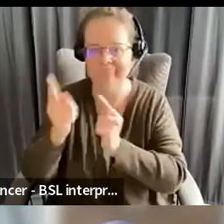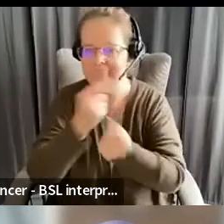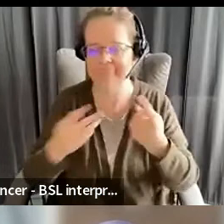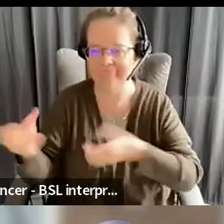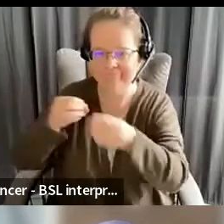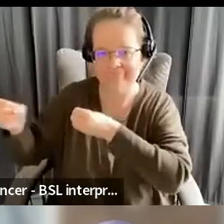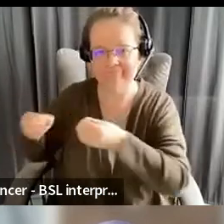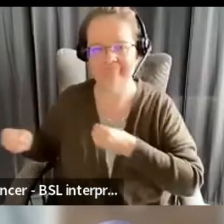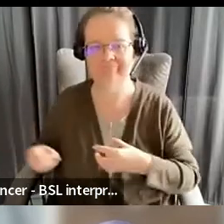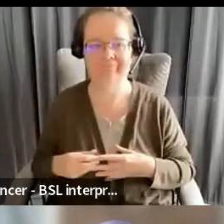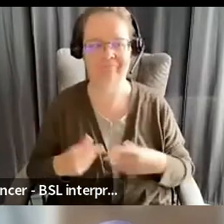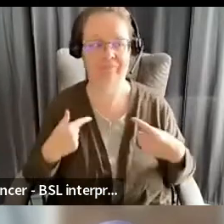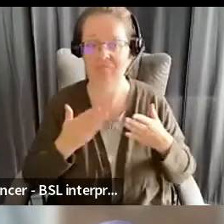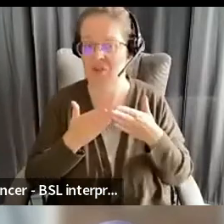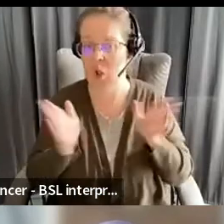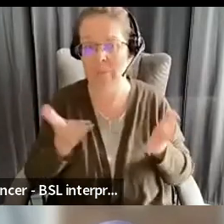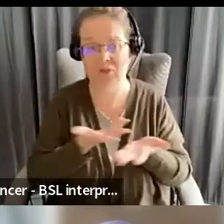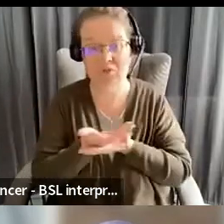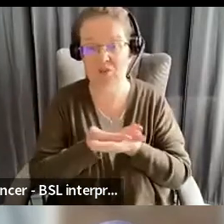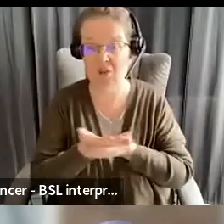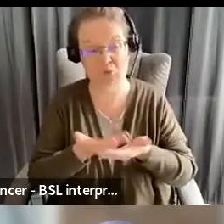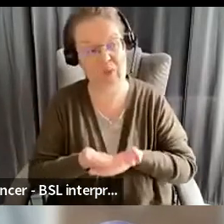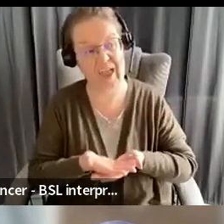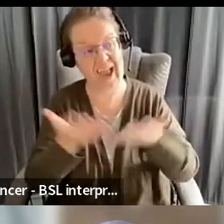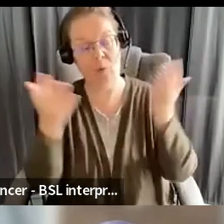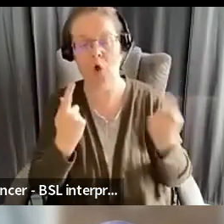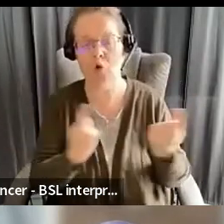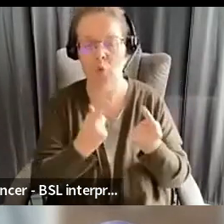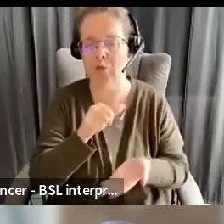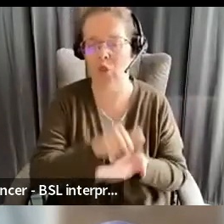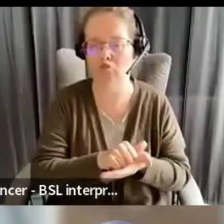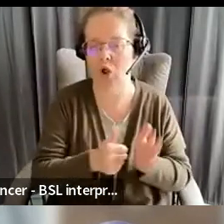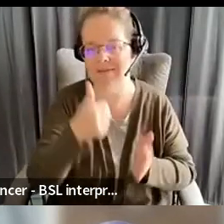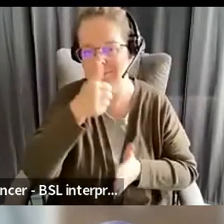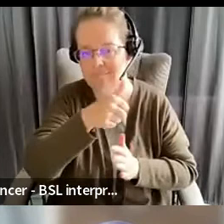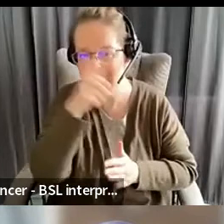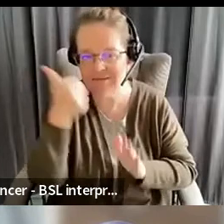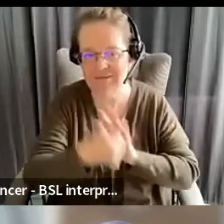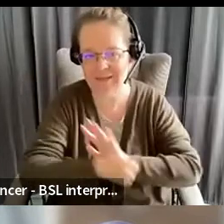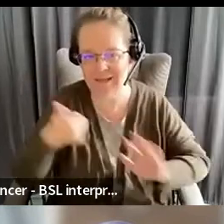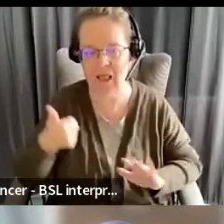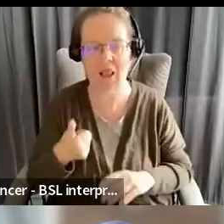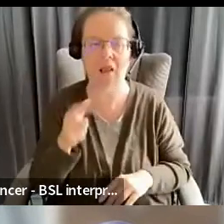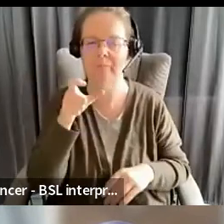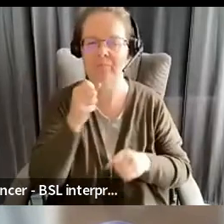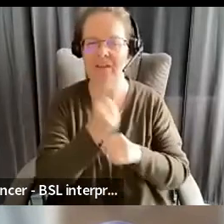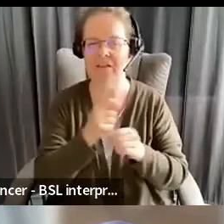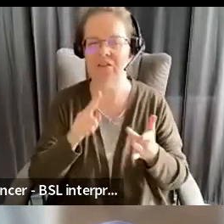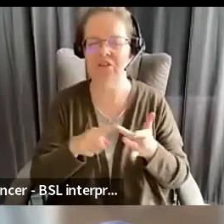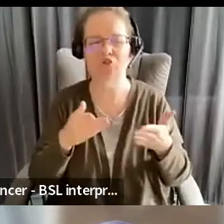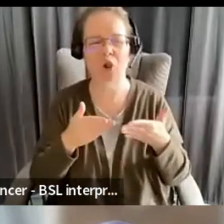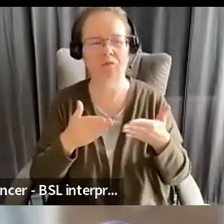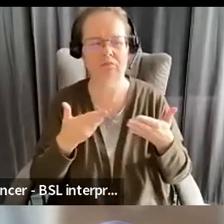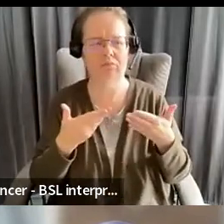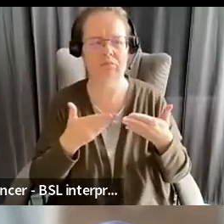certainly very open to discussions with anyone with the right skills for CGI, and very open